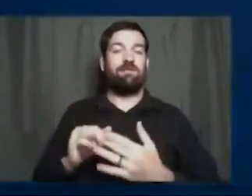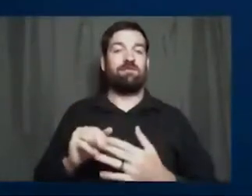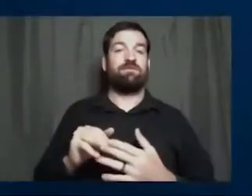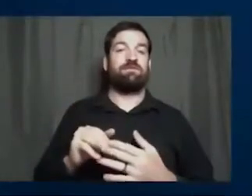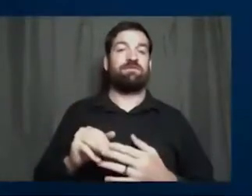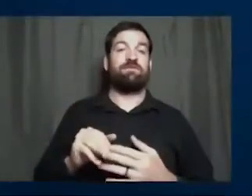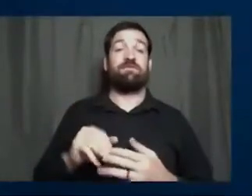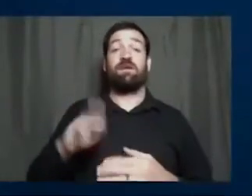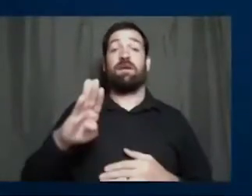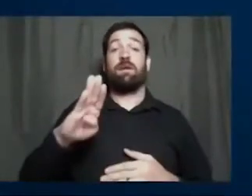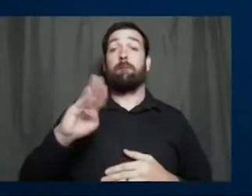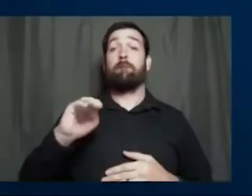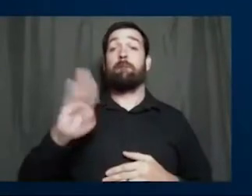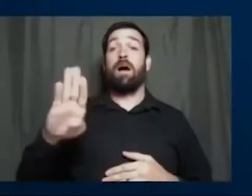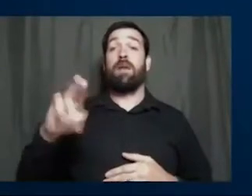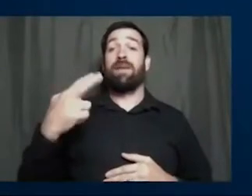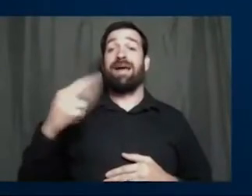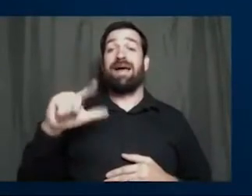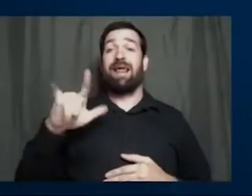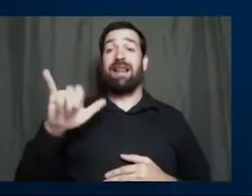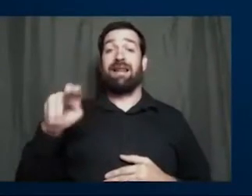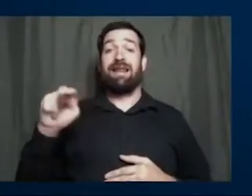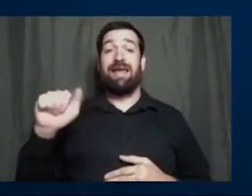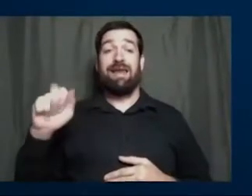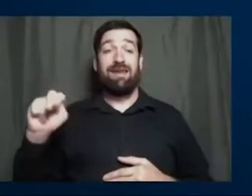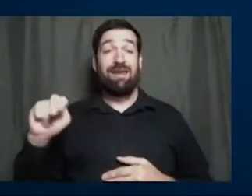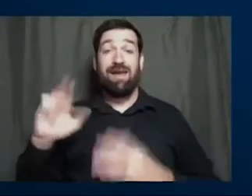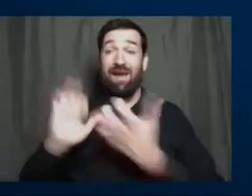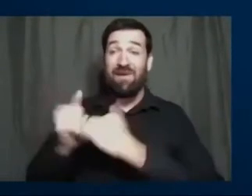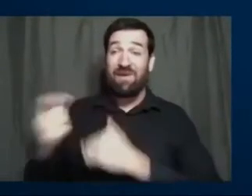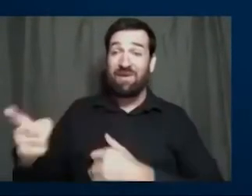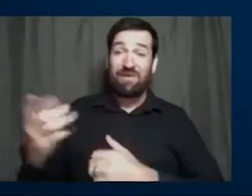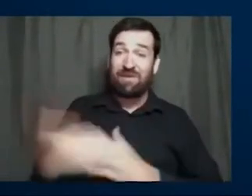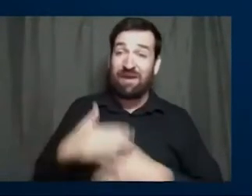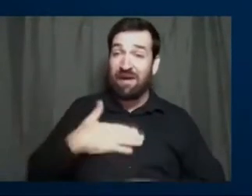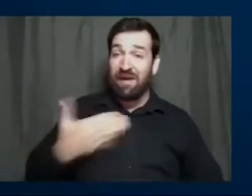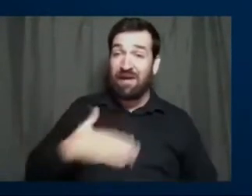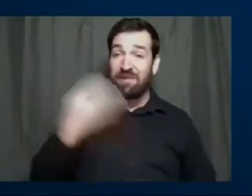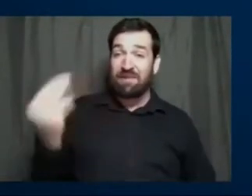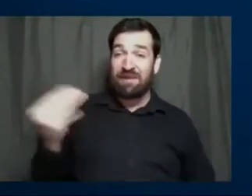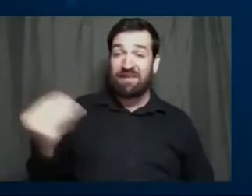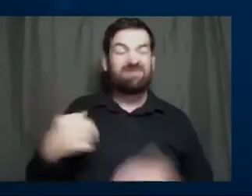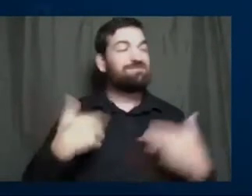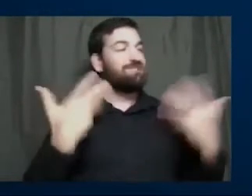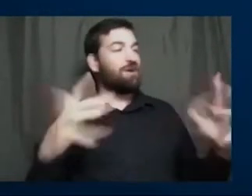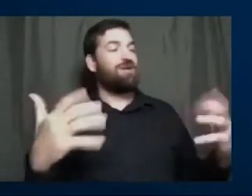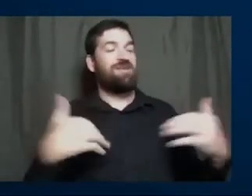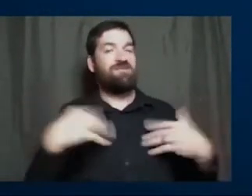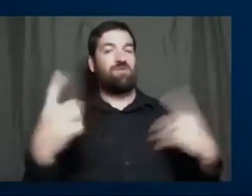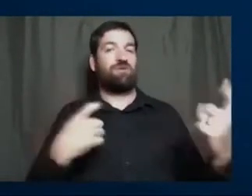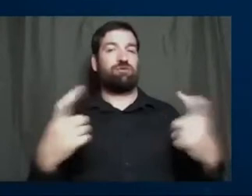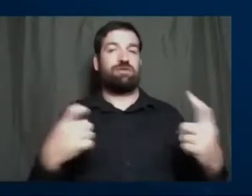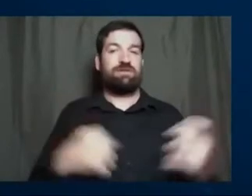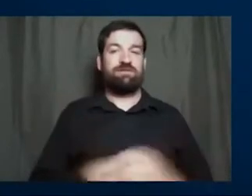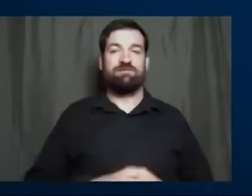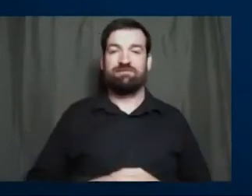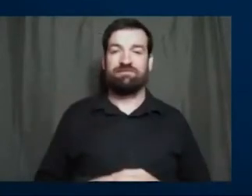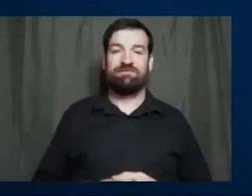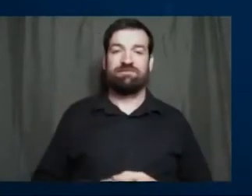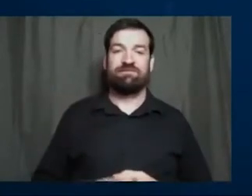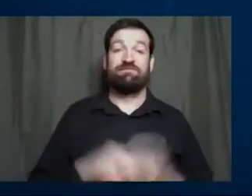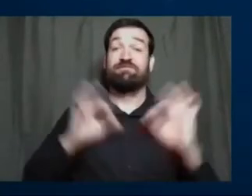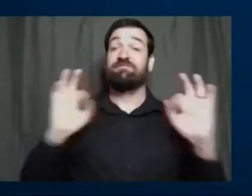Hallinan. Good morning. Happy Monday. How are you? Great. Thanks. Got some questions already lined up for you. Let's do it. Okay.